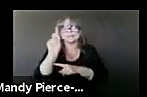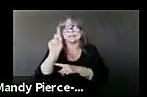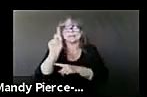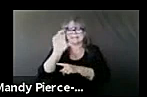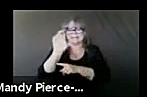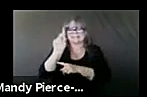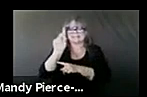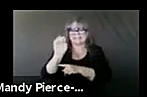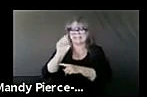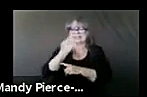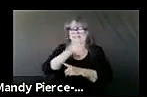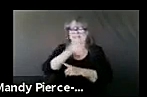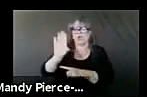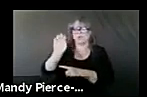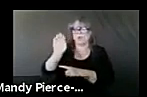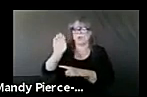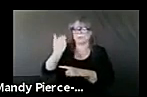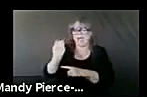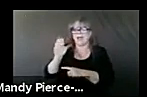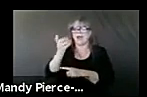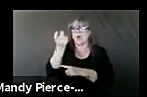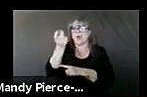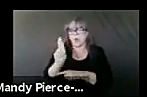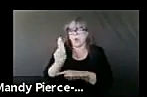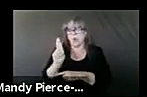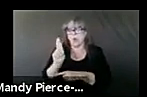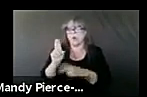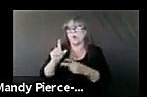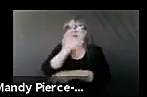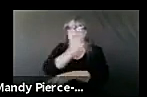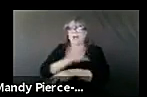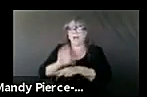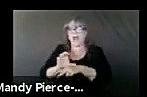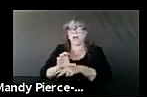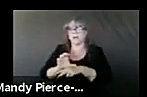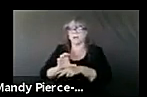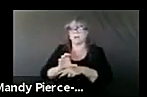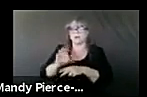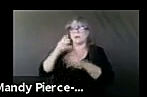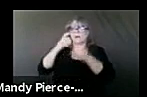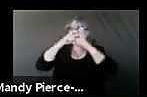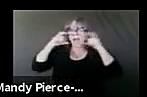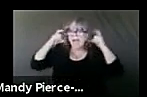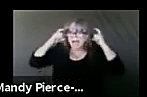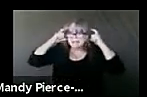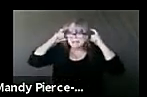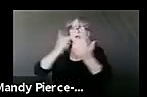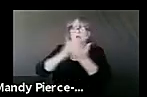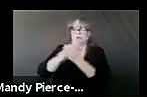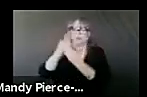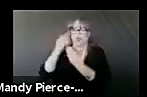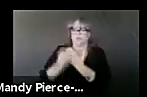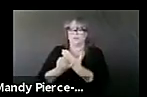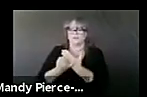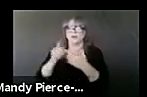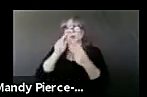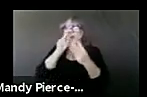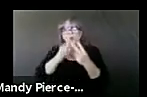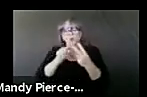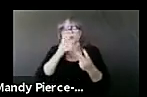Colorado Mask Project, which is also selling masks online. All right, so I think we have time for a couple of